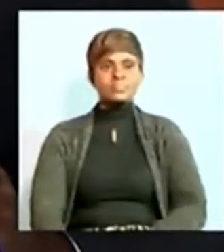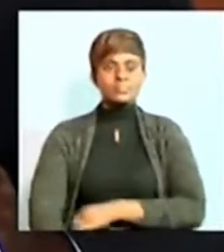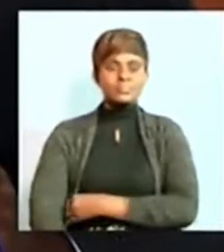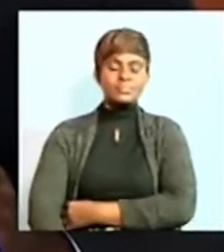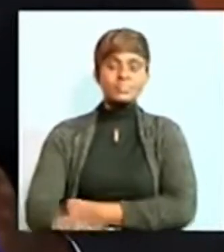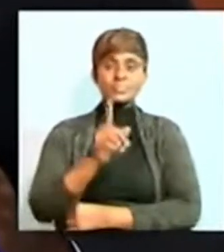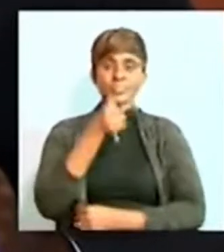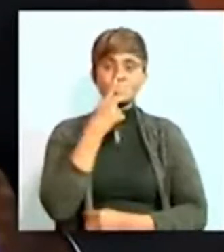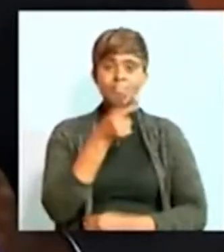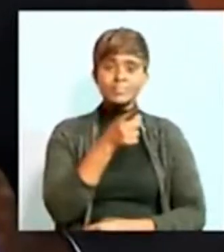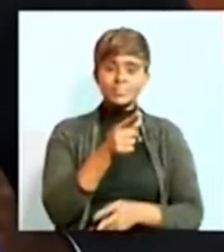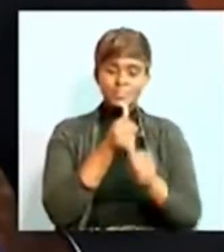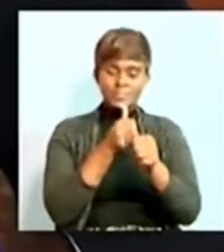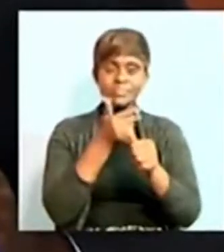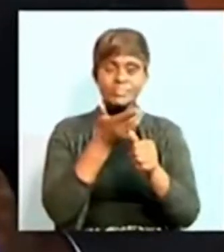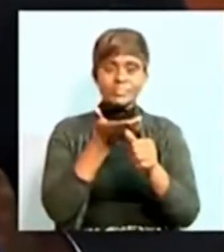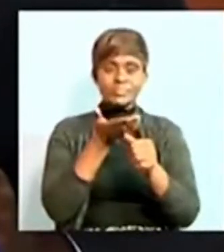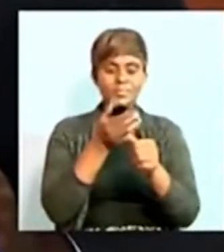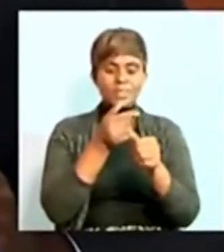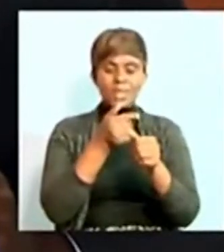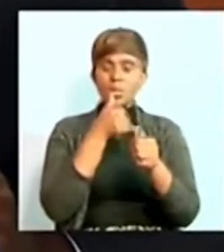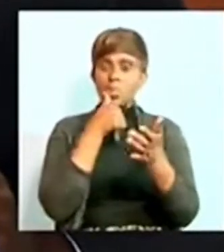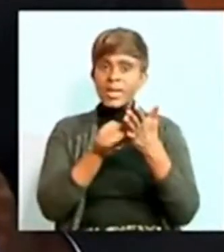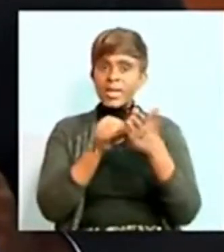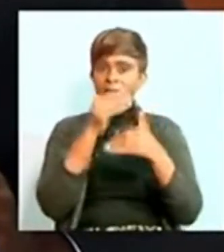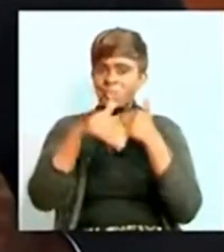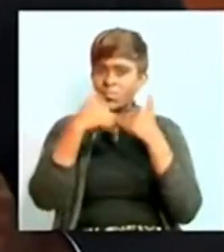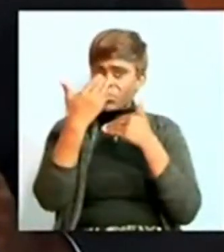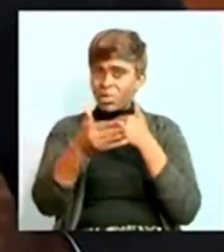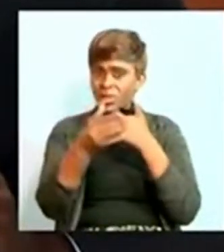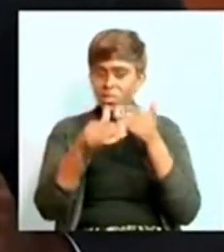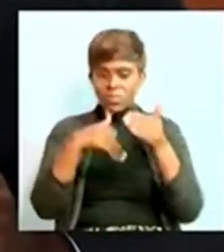Are you seeing the follow-up letter?